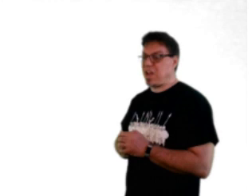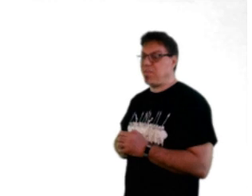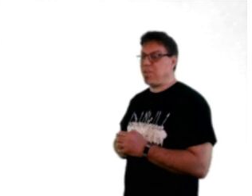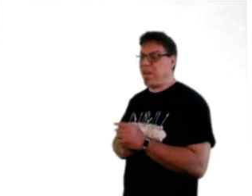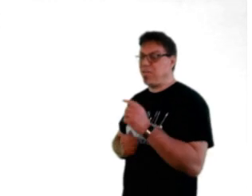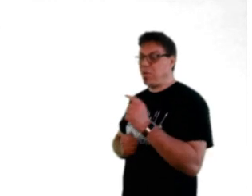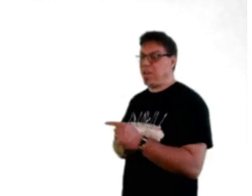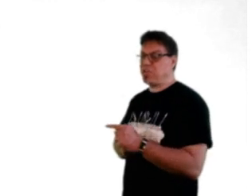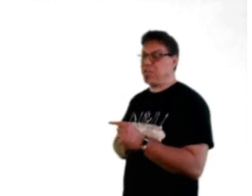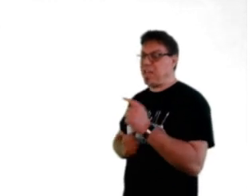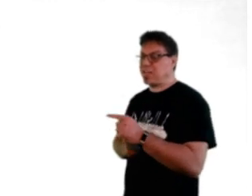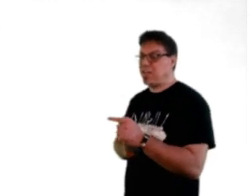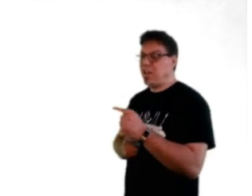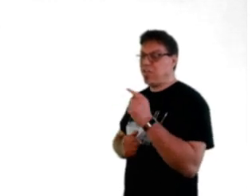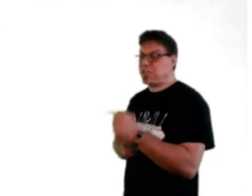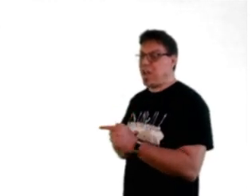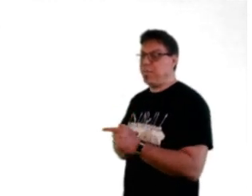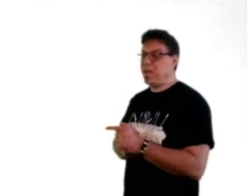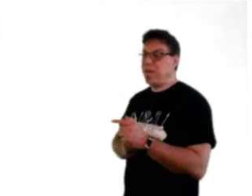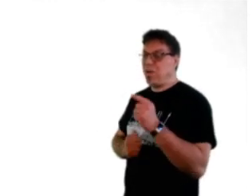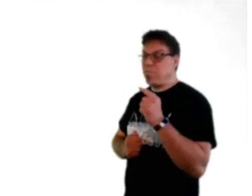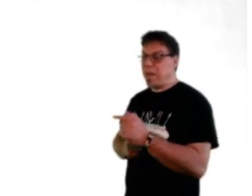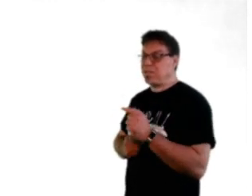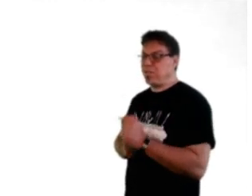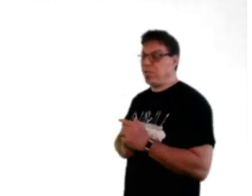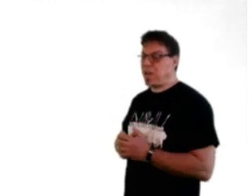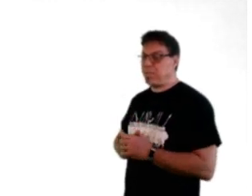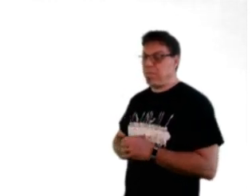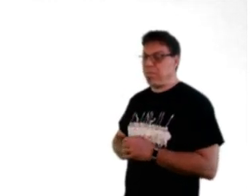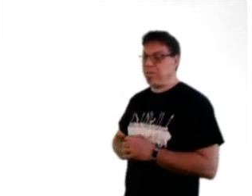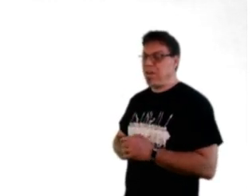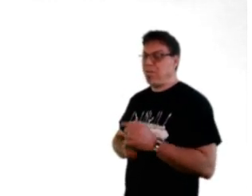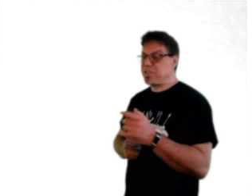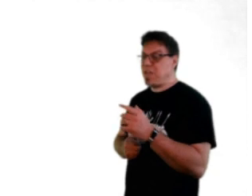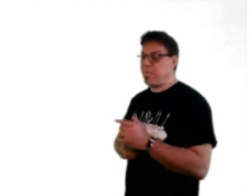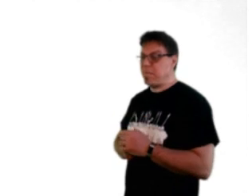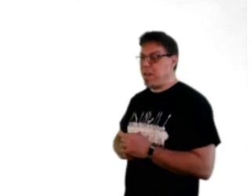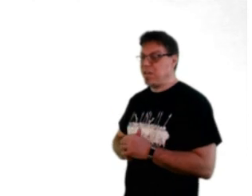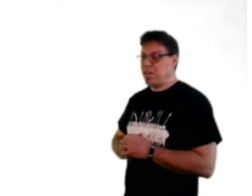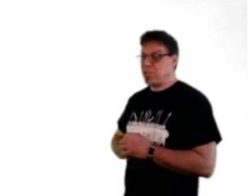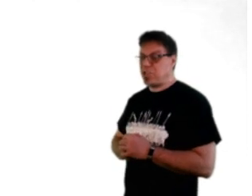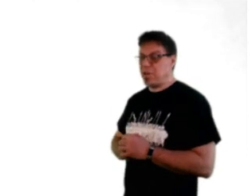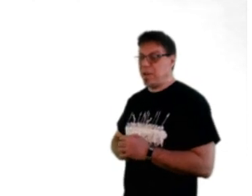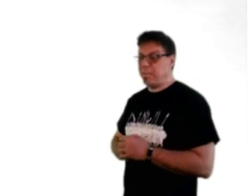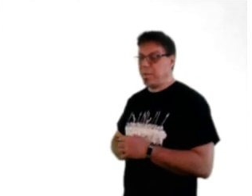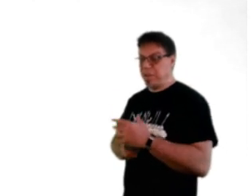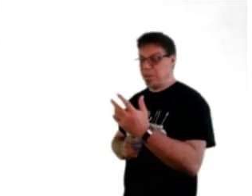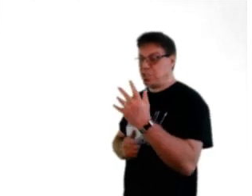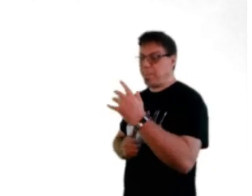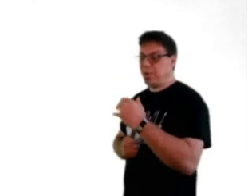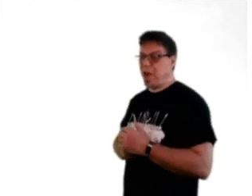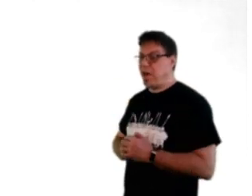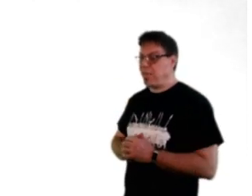had discovered their vocation. Yes, for some, it meant a full-time commitment. For some, it meant